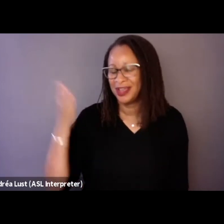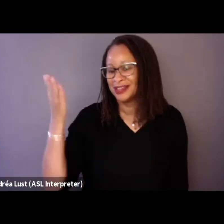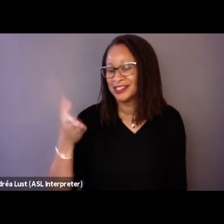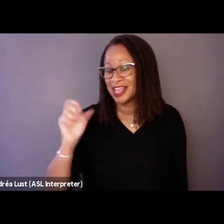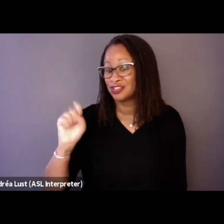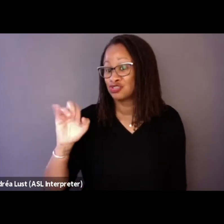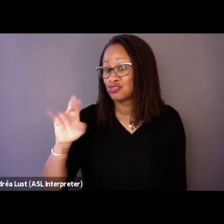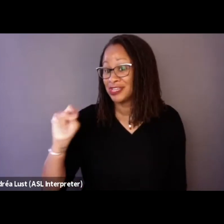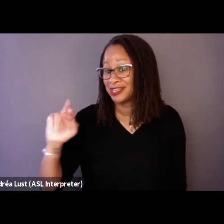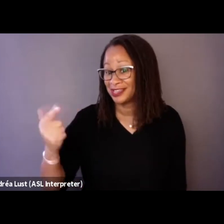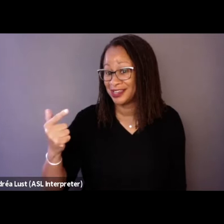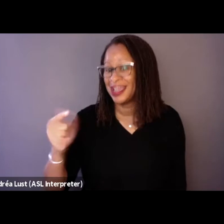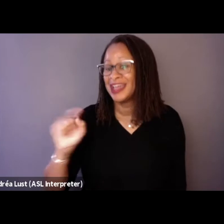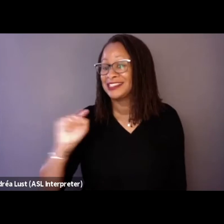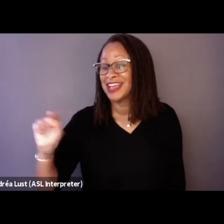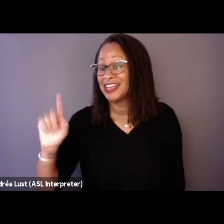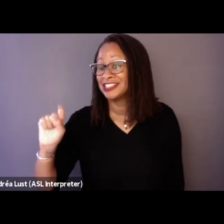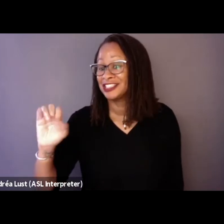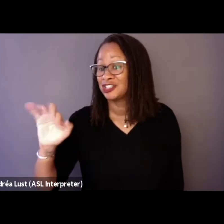documentary.org/screening-series.